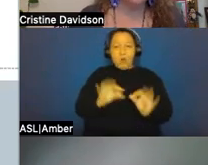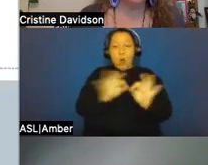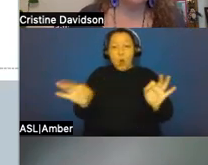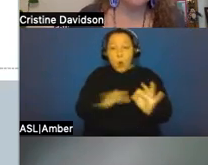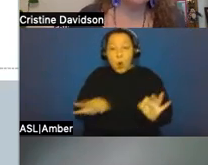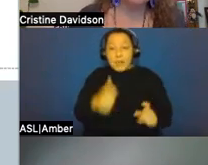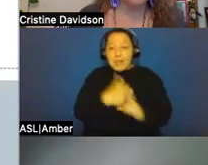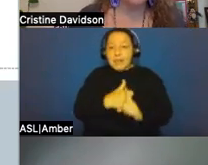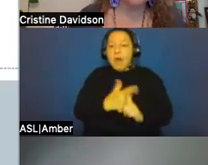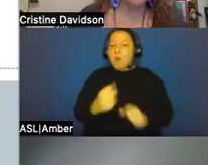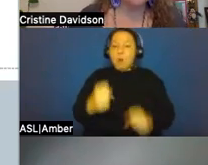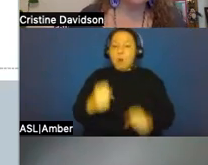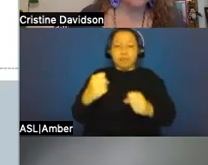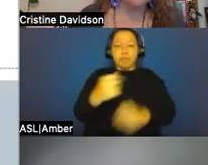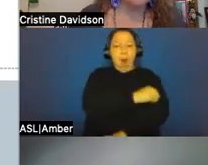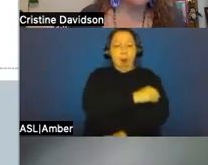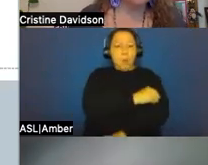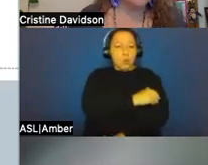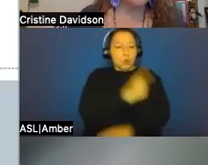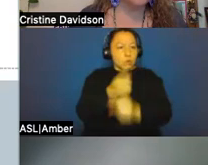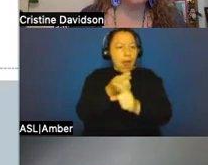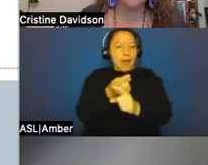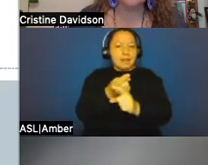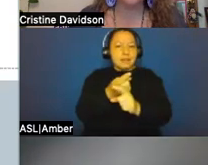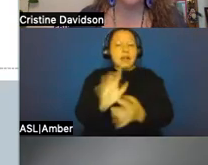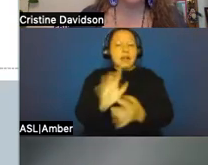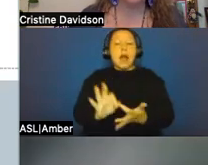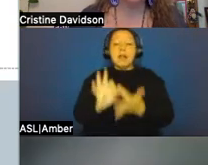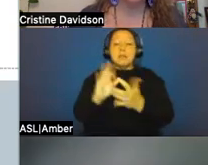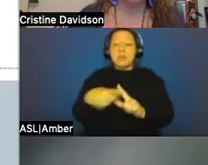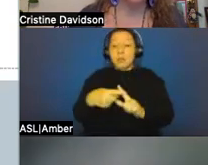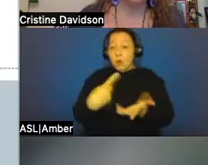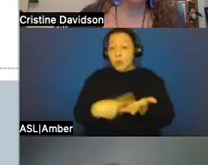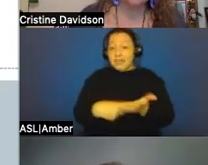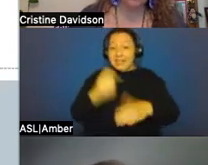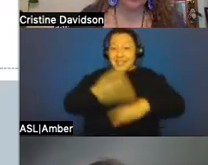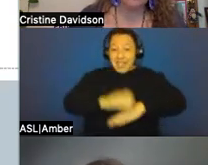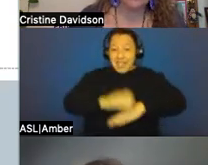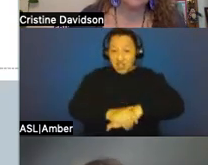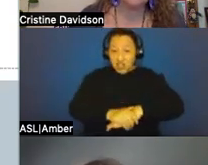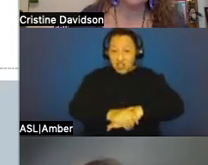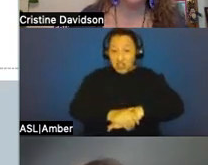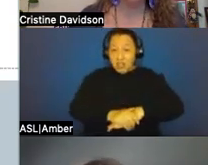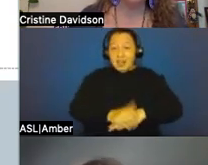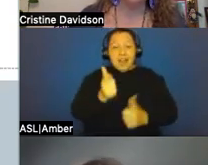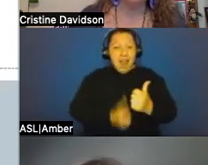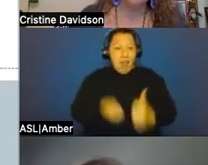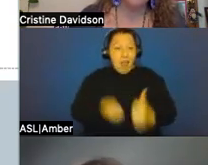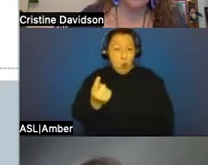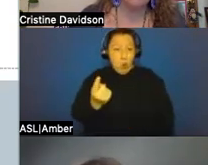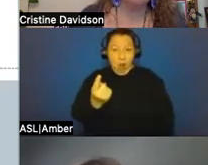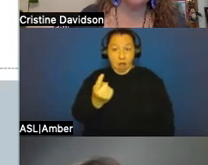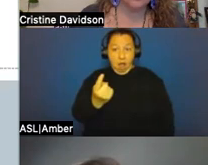powerful, right? And especially when we're talking about English words, like every single one of us in this